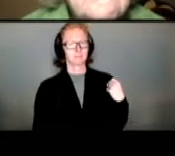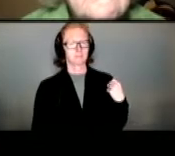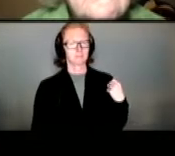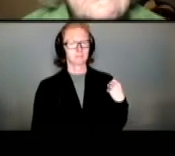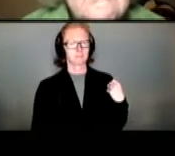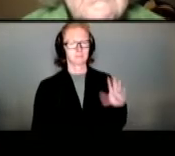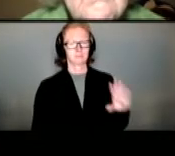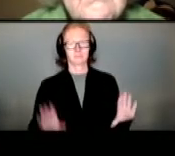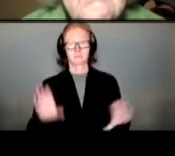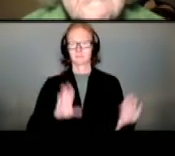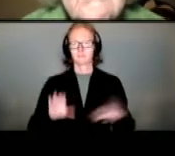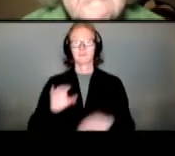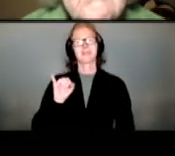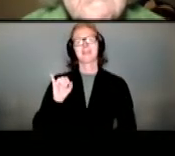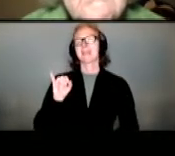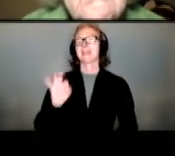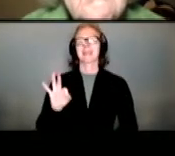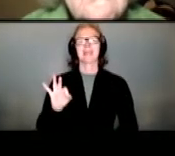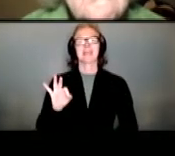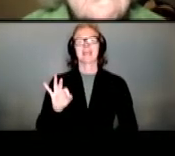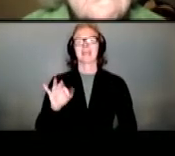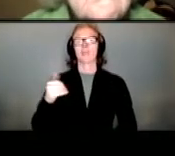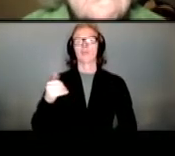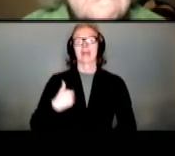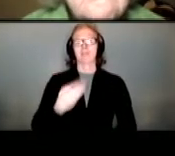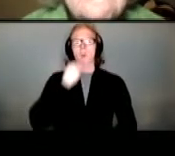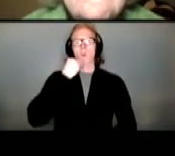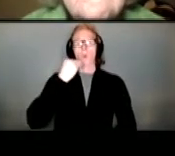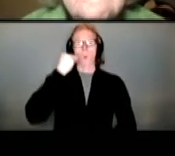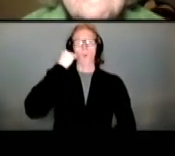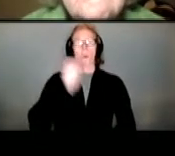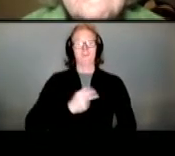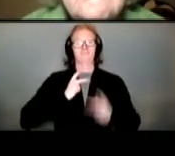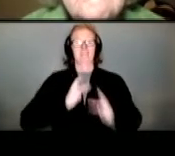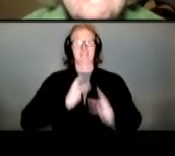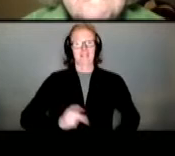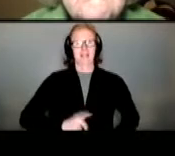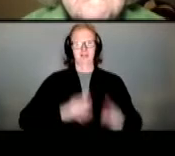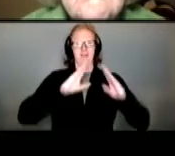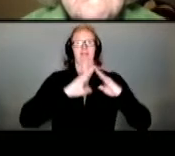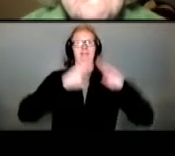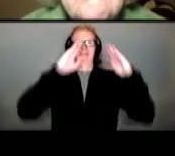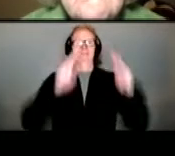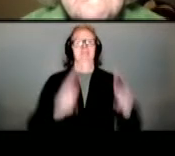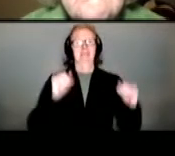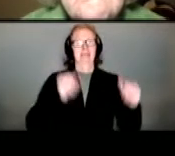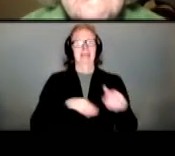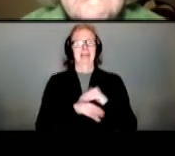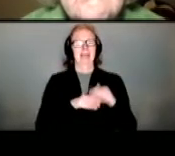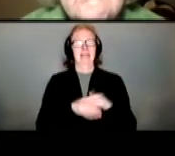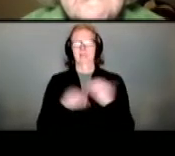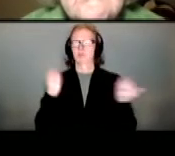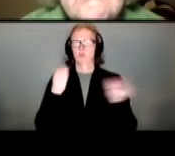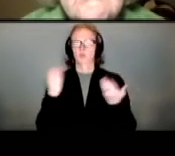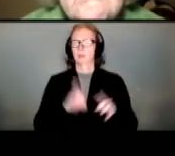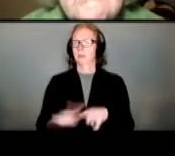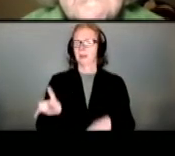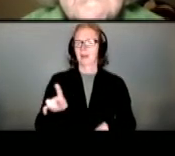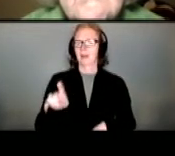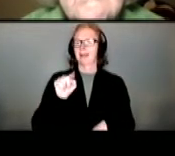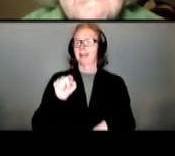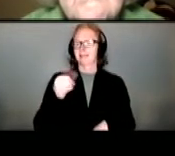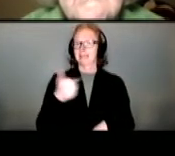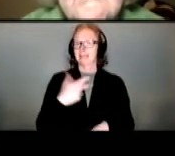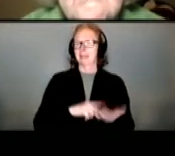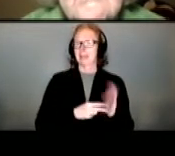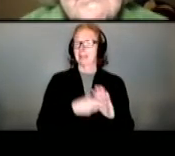Well, that's if you have a shelter or a physical building actually to go to access these services. But I understand Tia right.